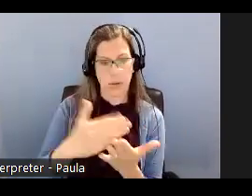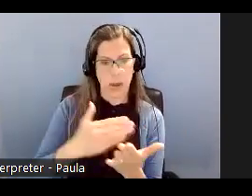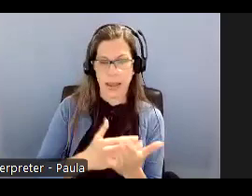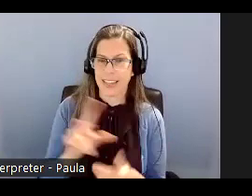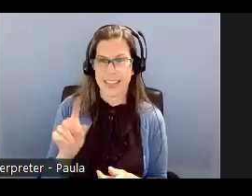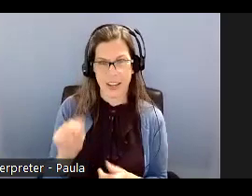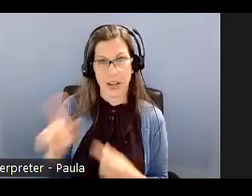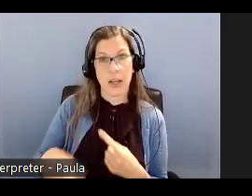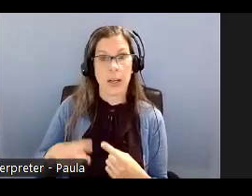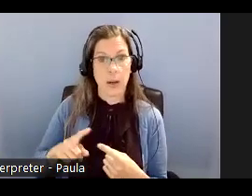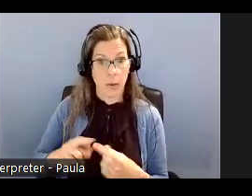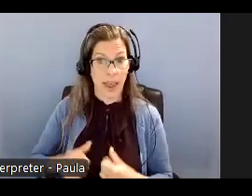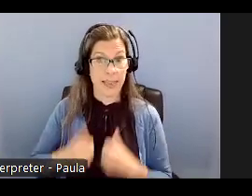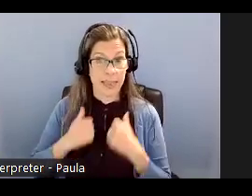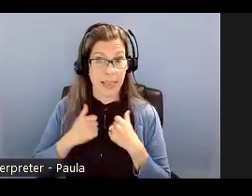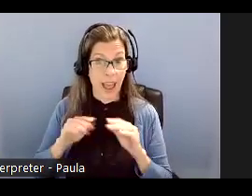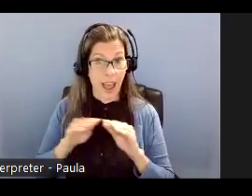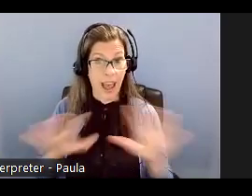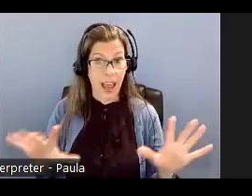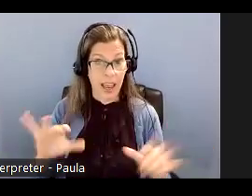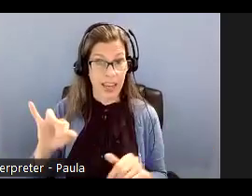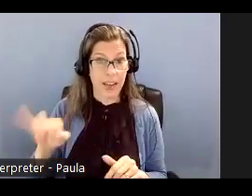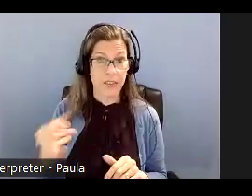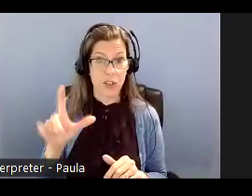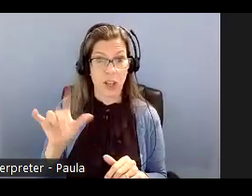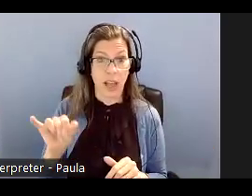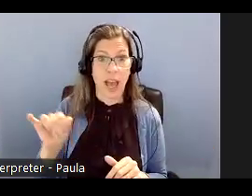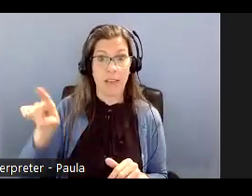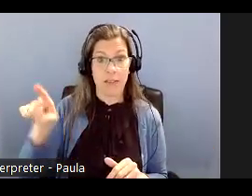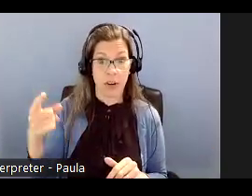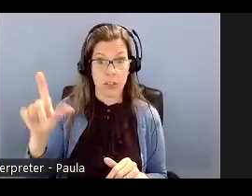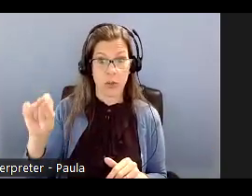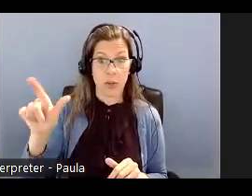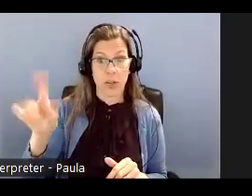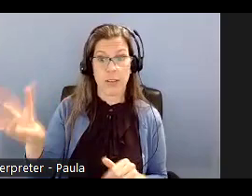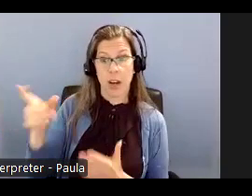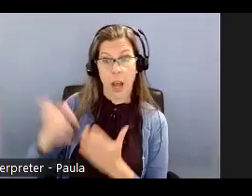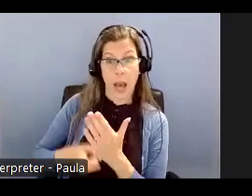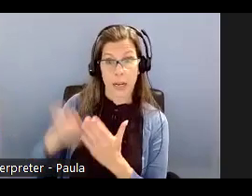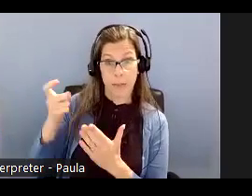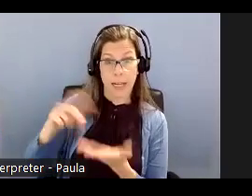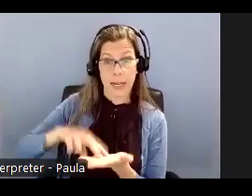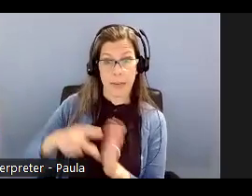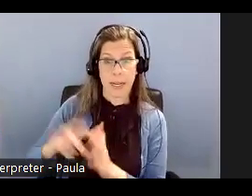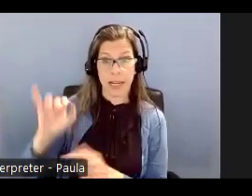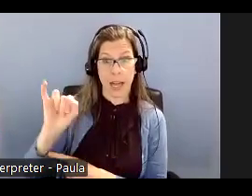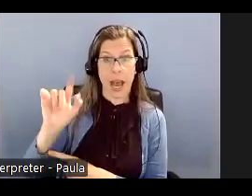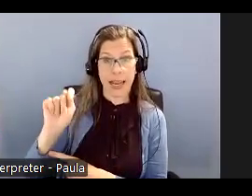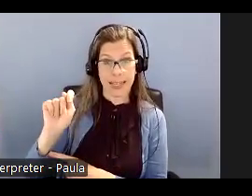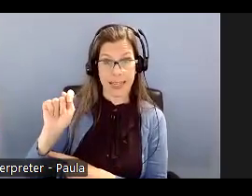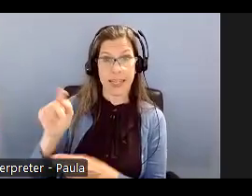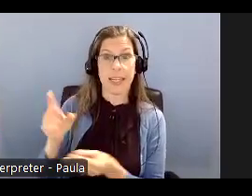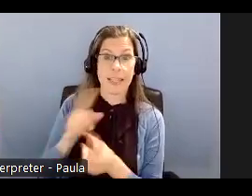live on July 1st of 2024. So by automated, I mean an IT-based solution wait